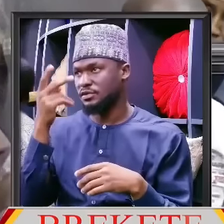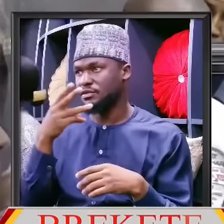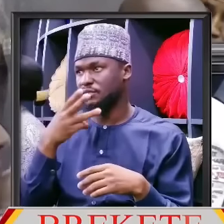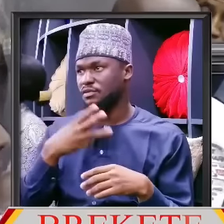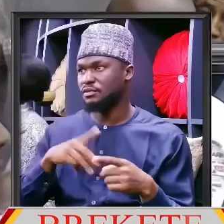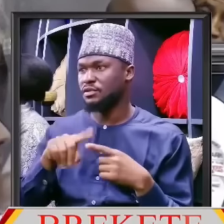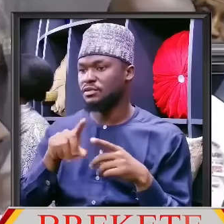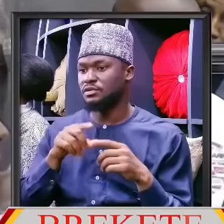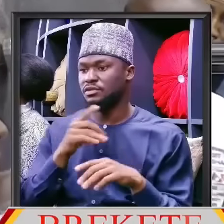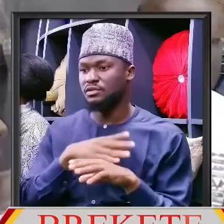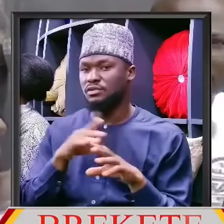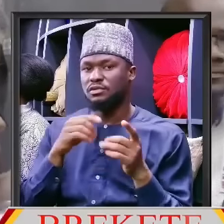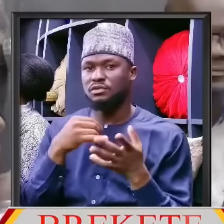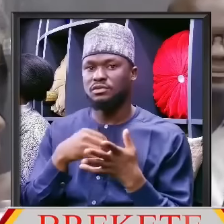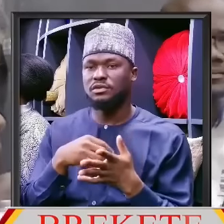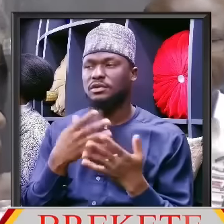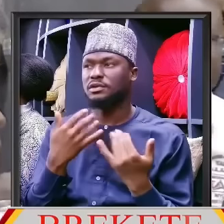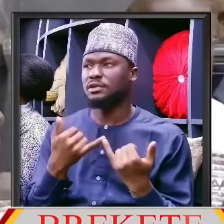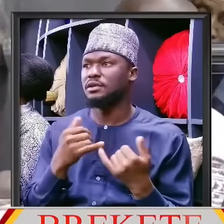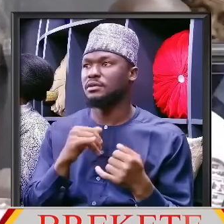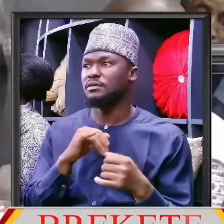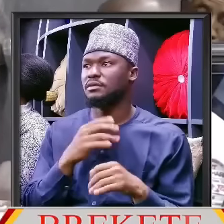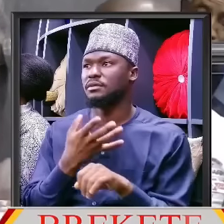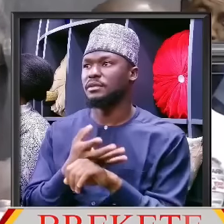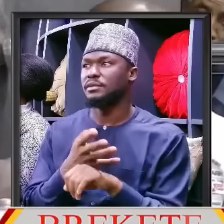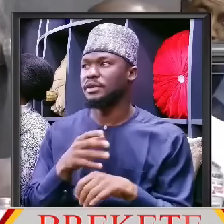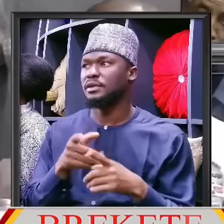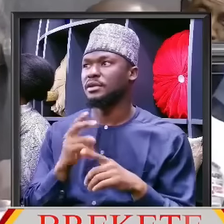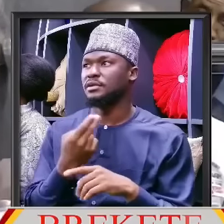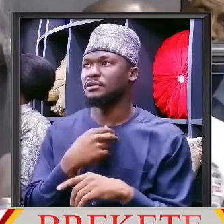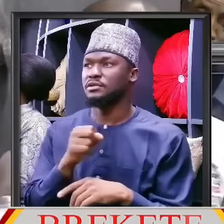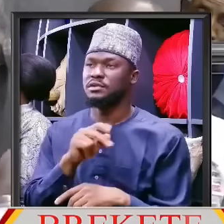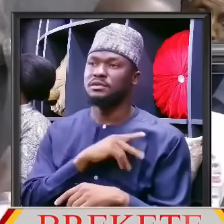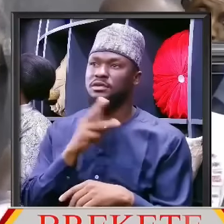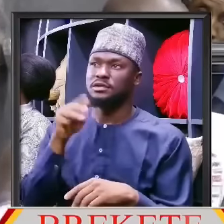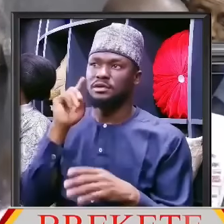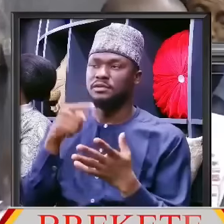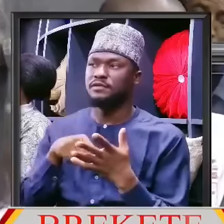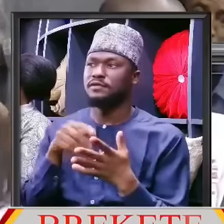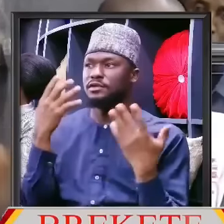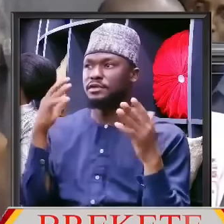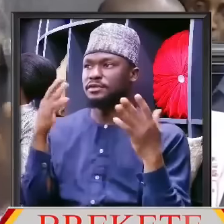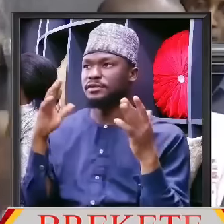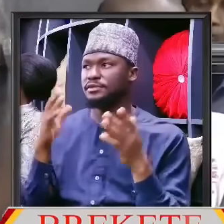On our don't they do them. So I beg, make we appreciate them for this.